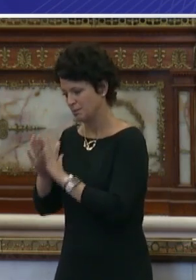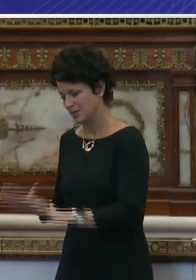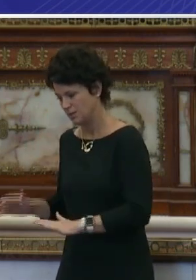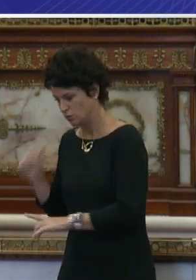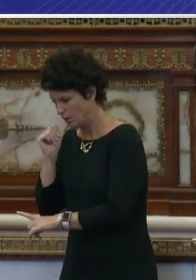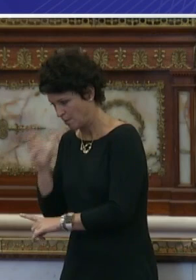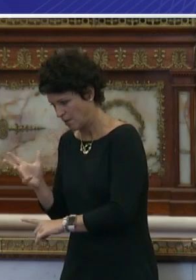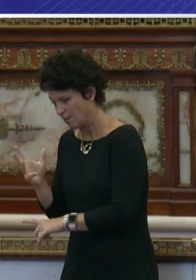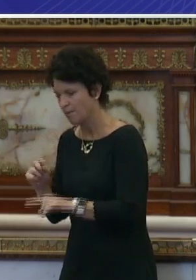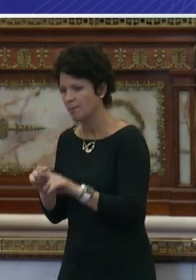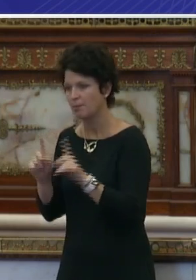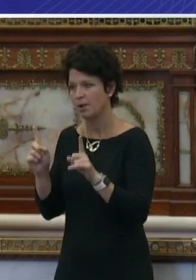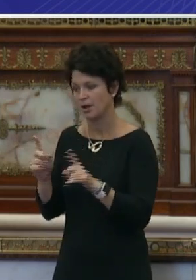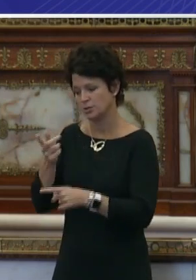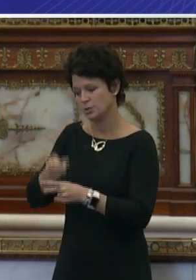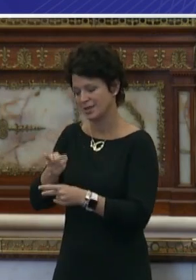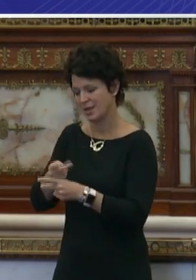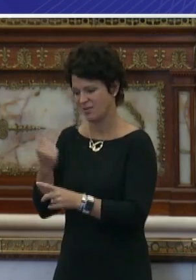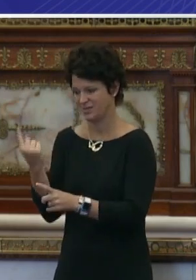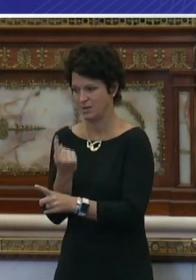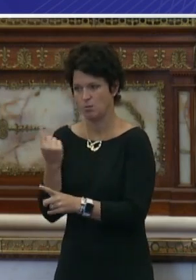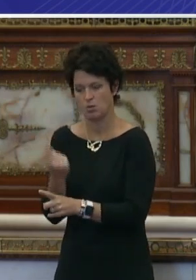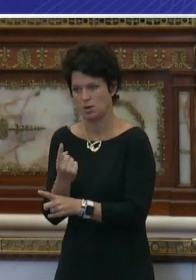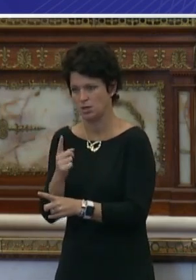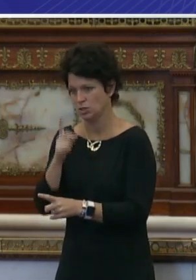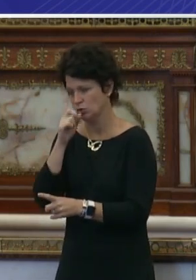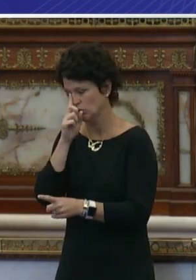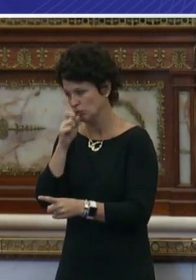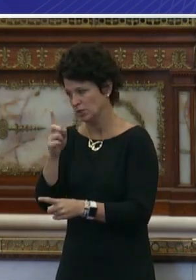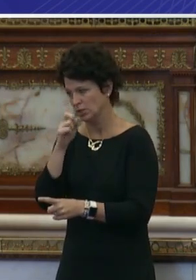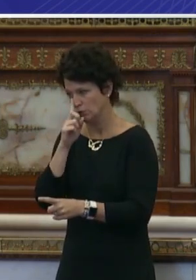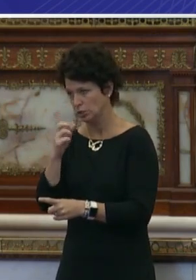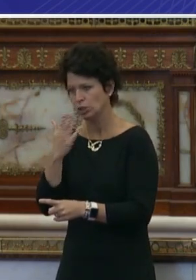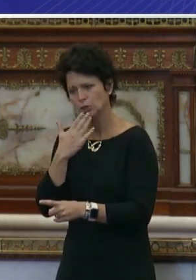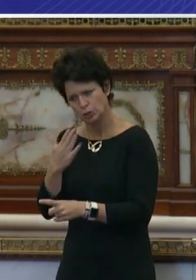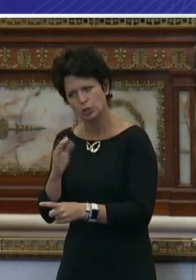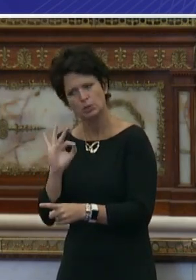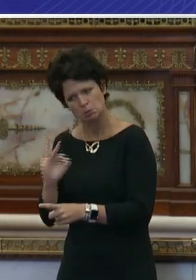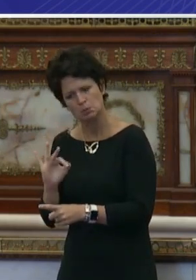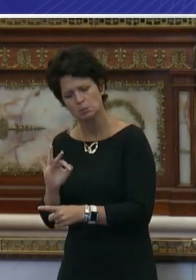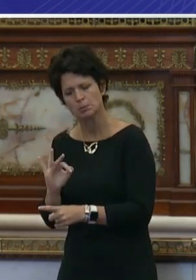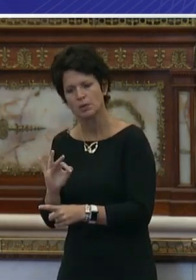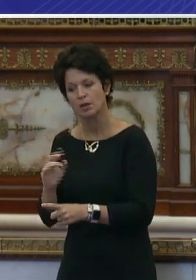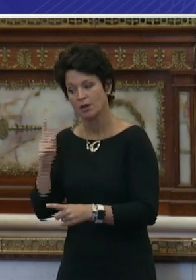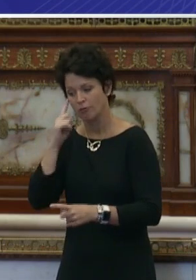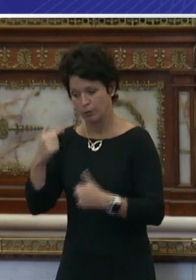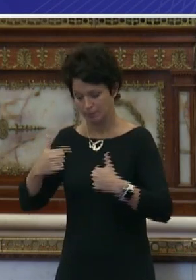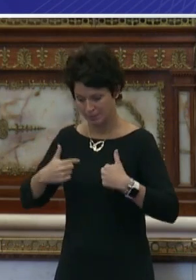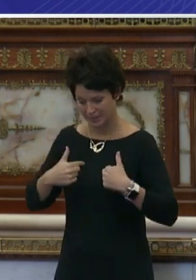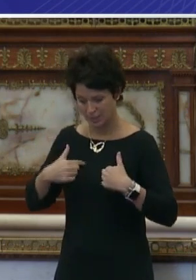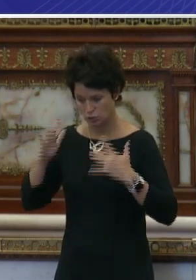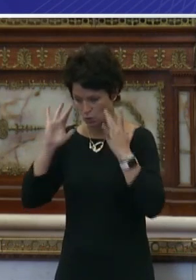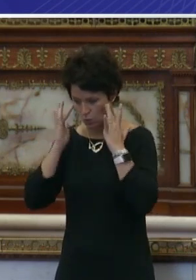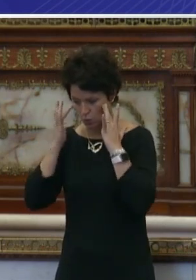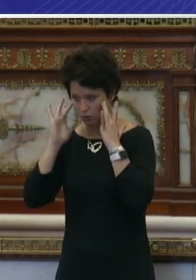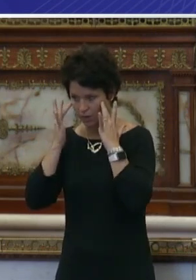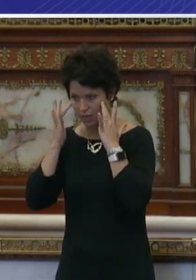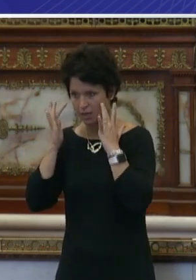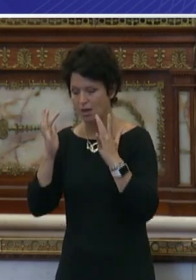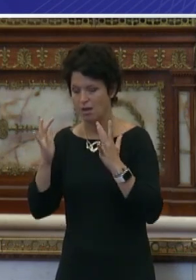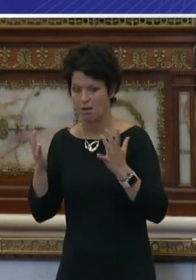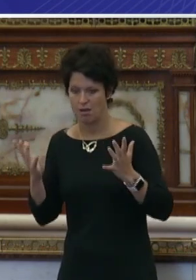to take care of someone is very good, you know. And for me to worry about whether or not